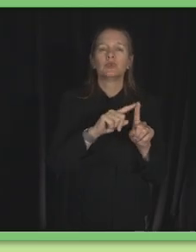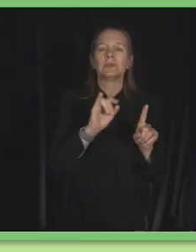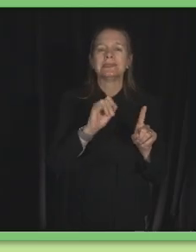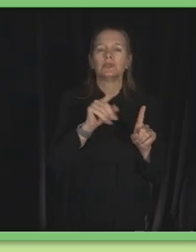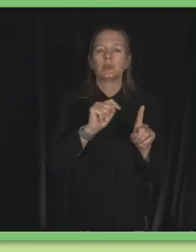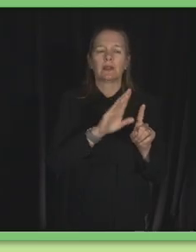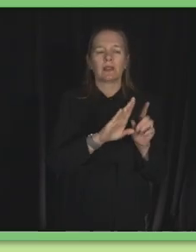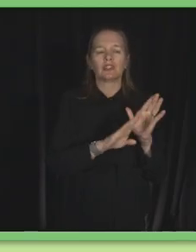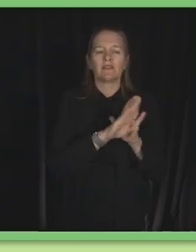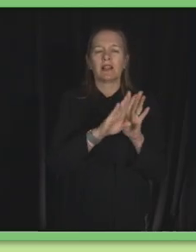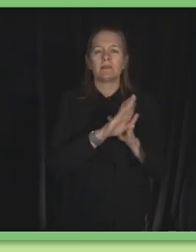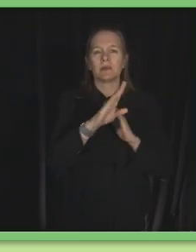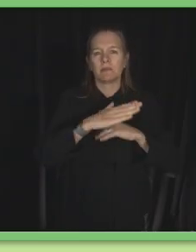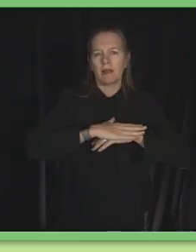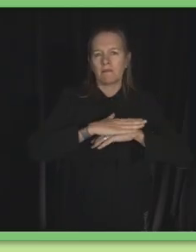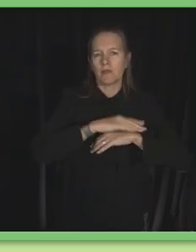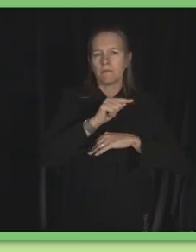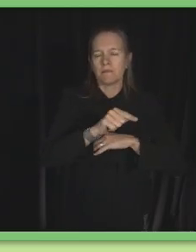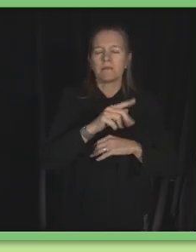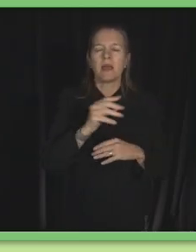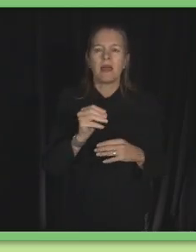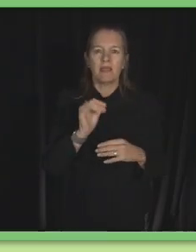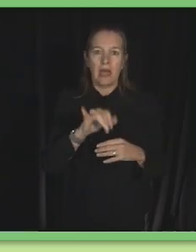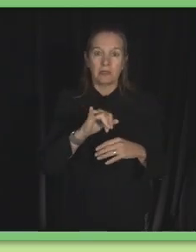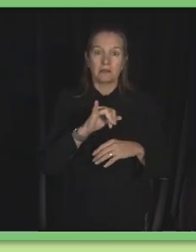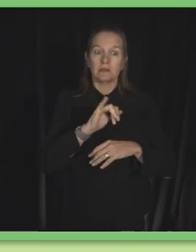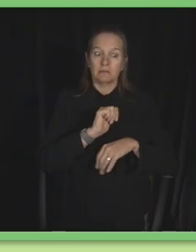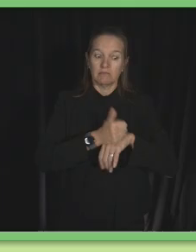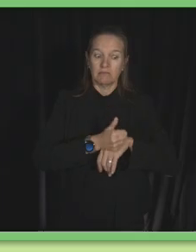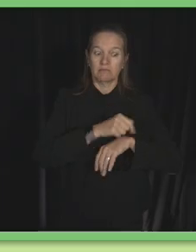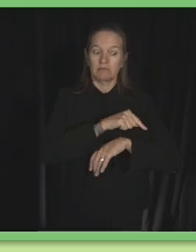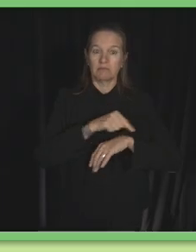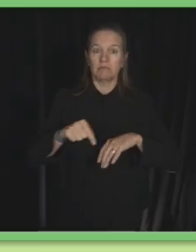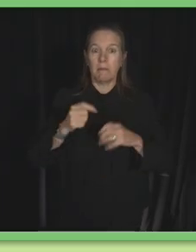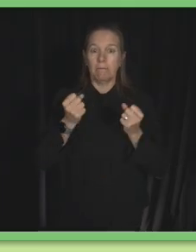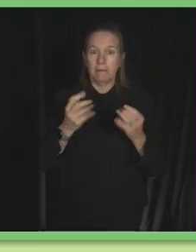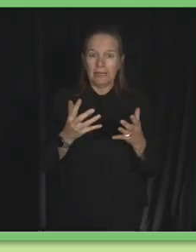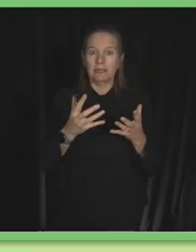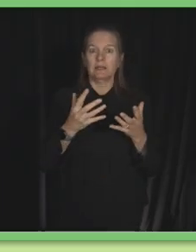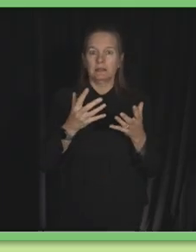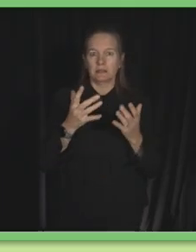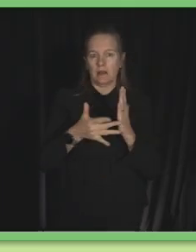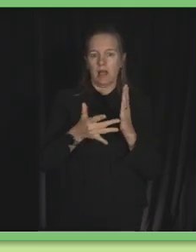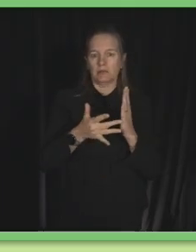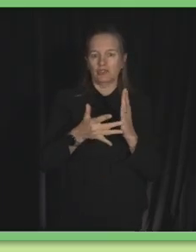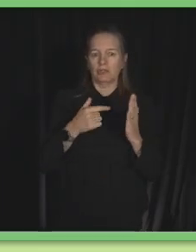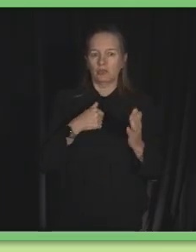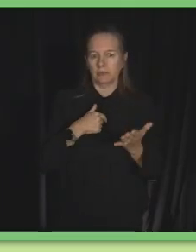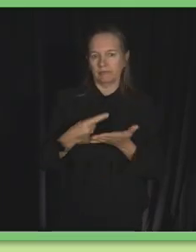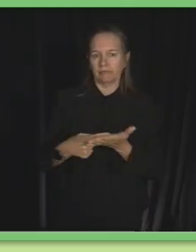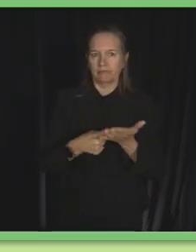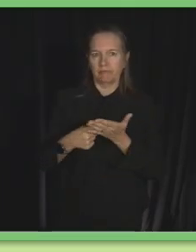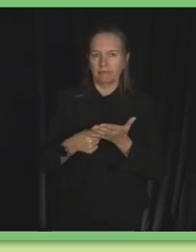platform, which is built on many of the open source technologies that we're here talking about at this conference.